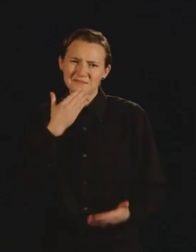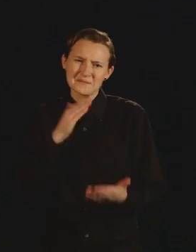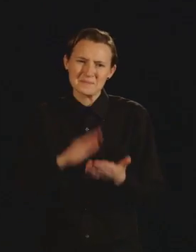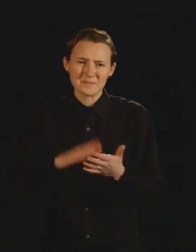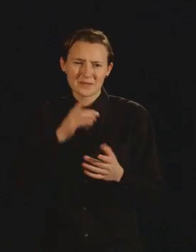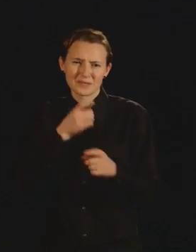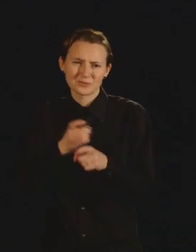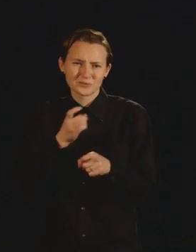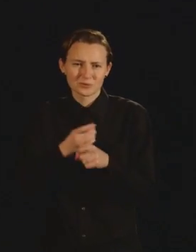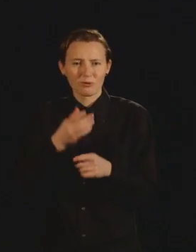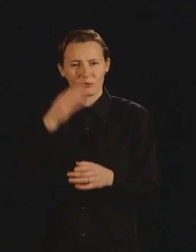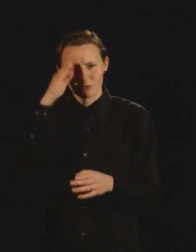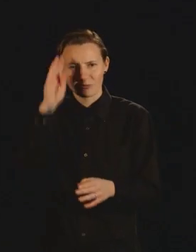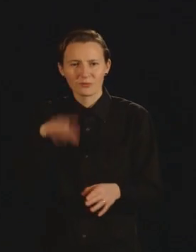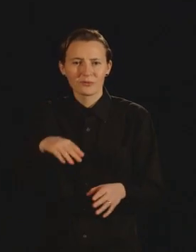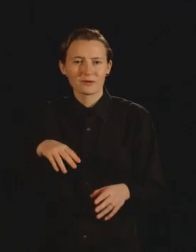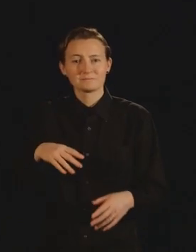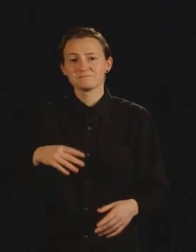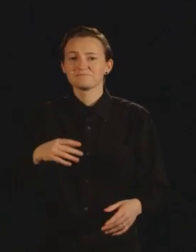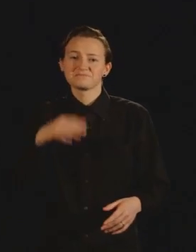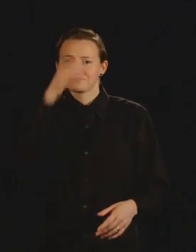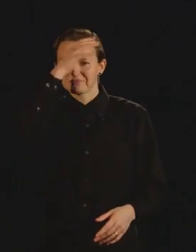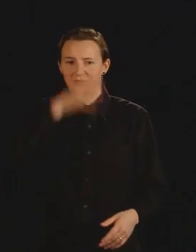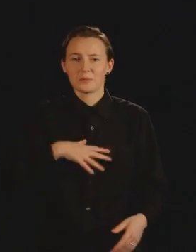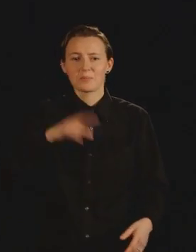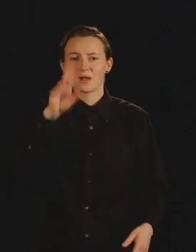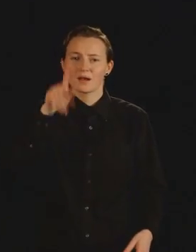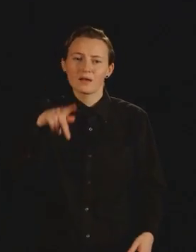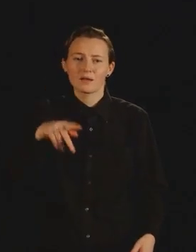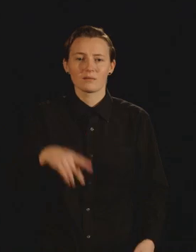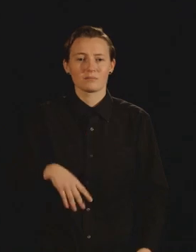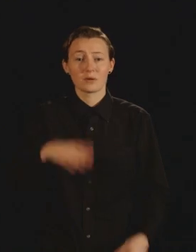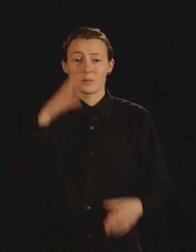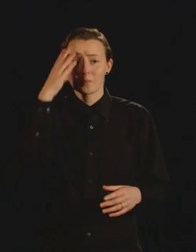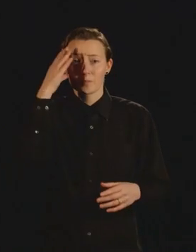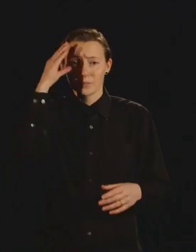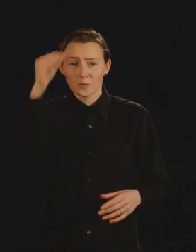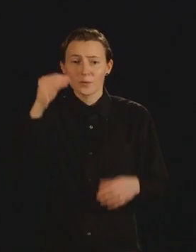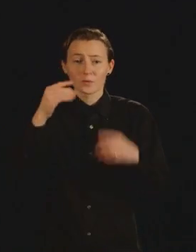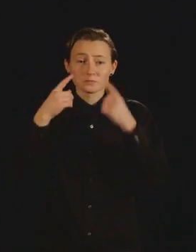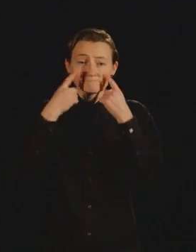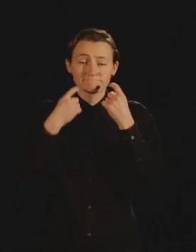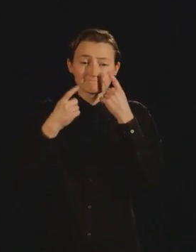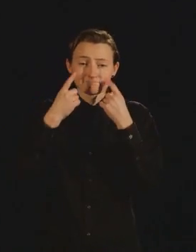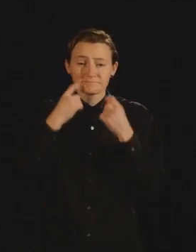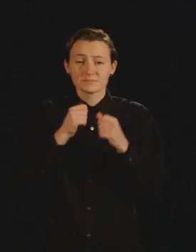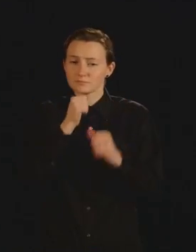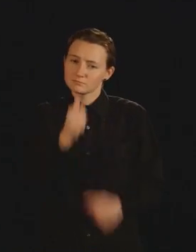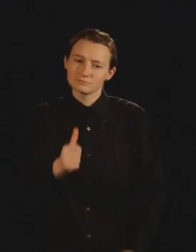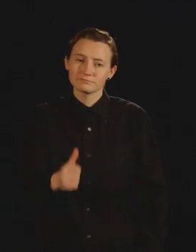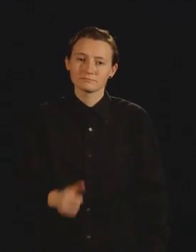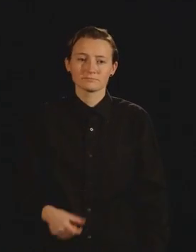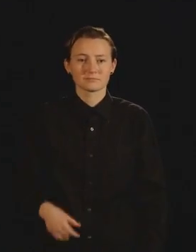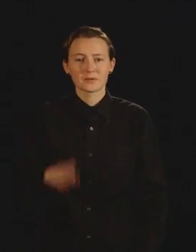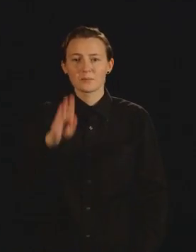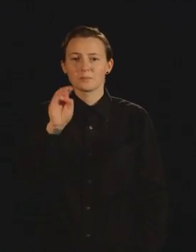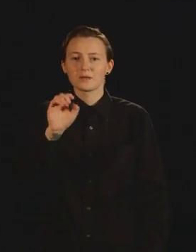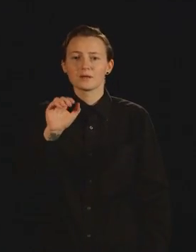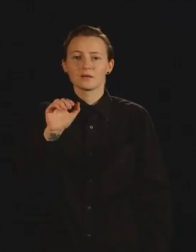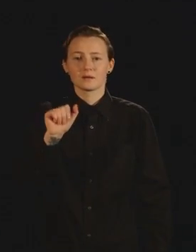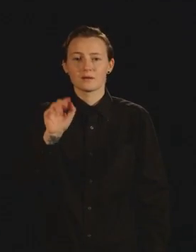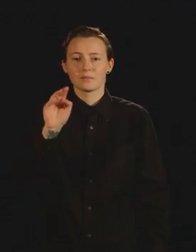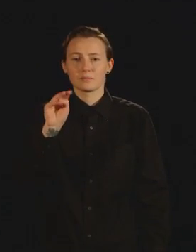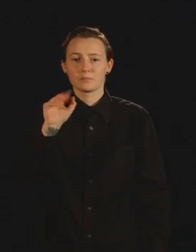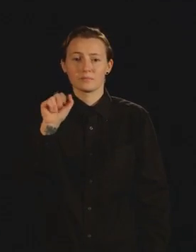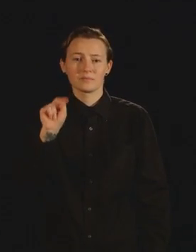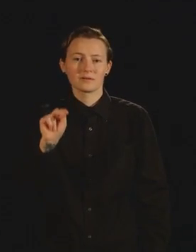like man up, boys don't cry, be a man, that reflect the beliefs we've held for centuries